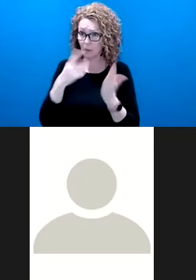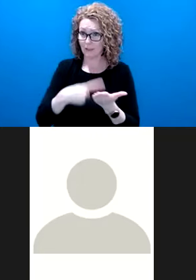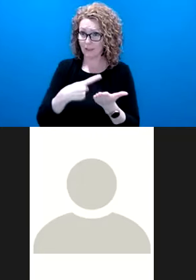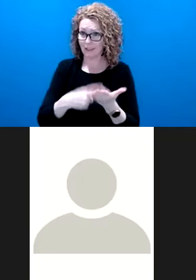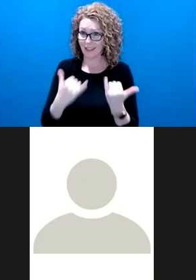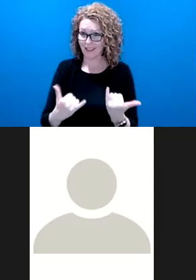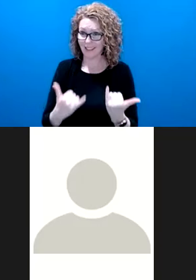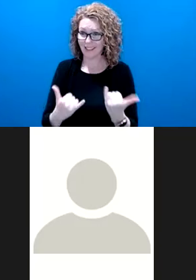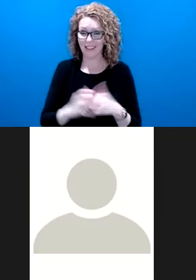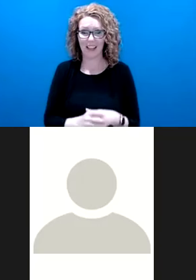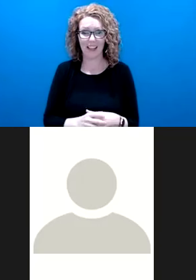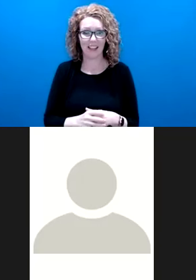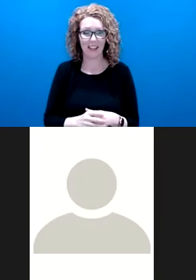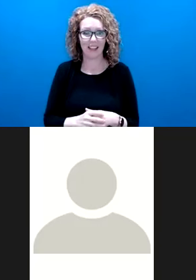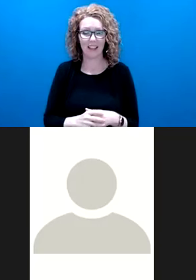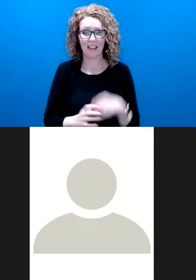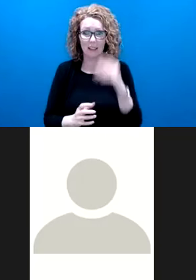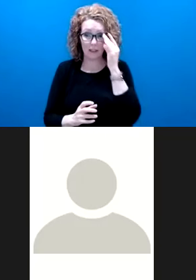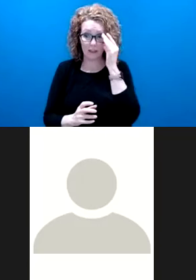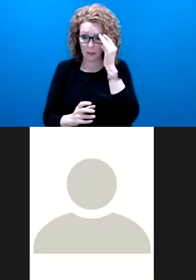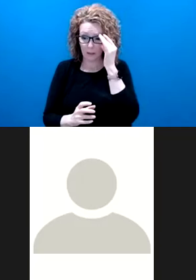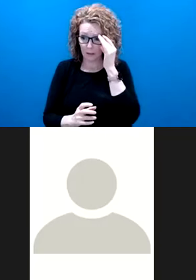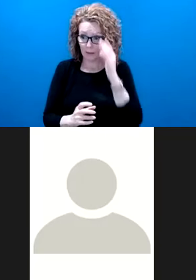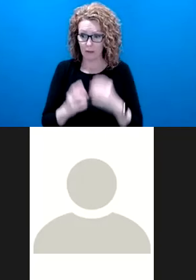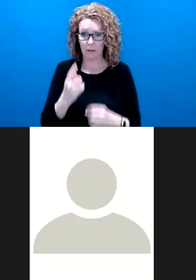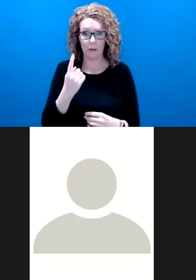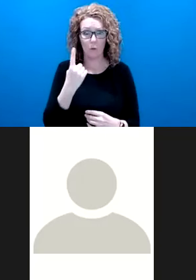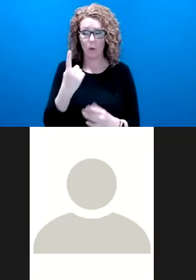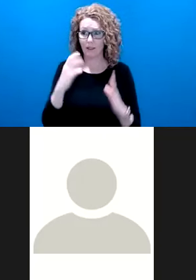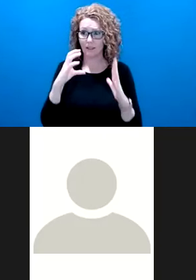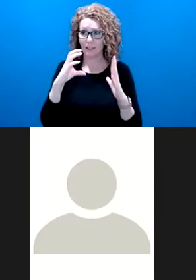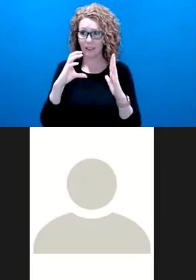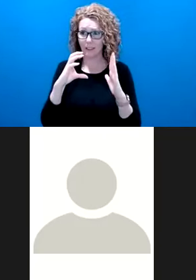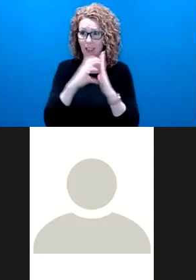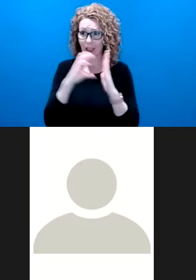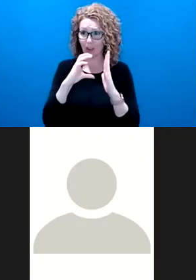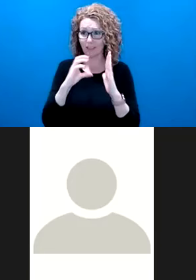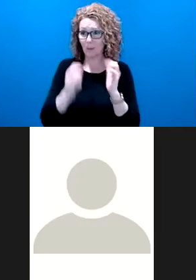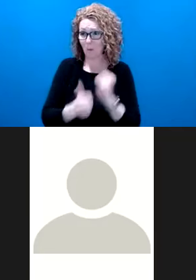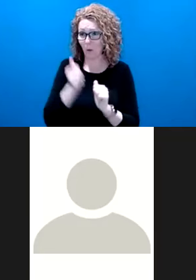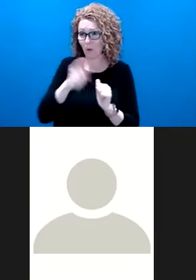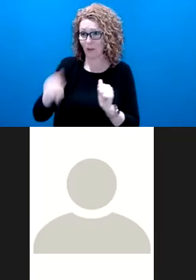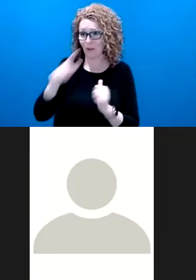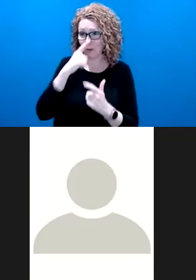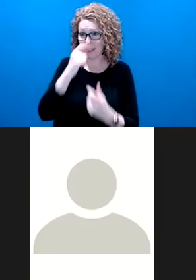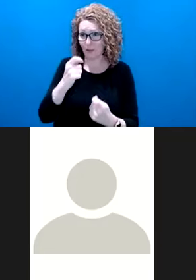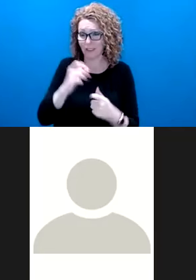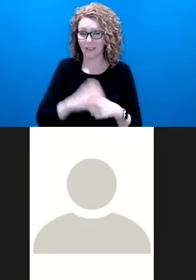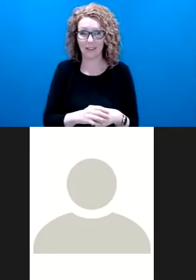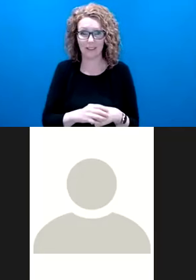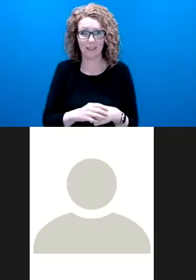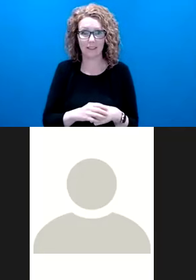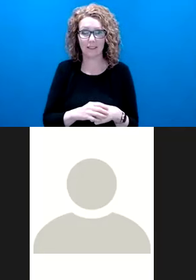as well as one section that I think most individuals are interested in, which is the content of the